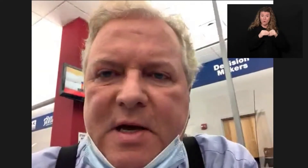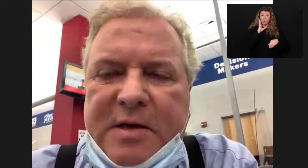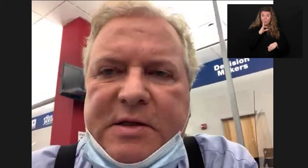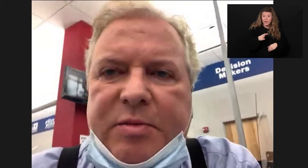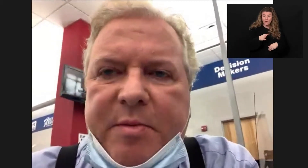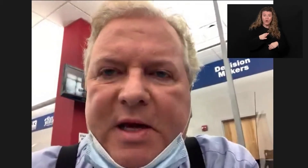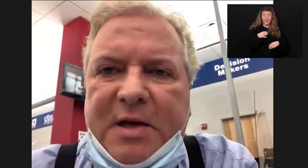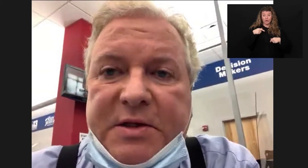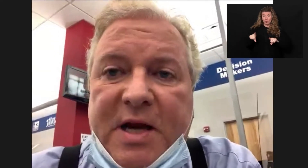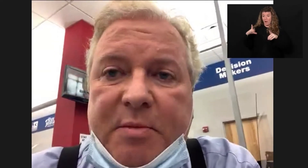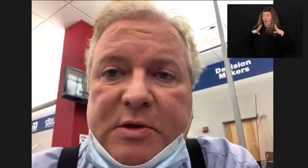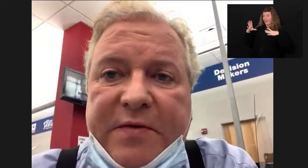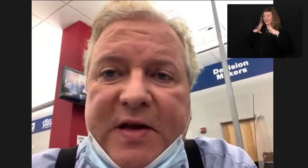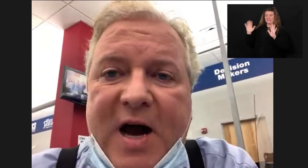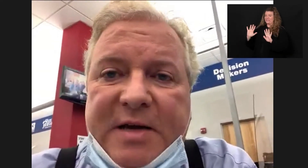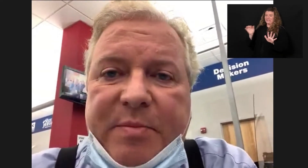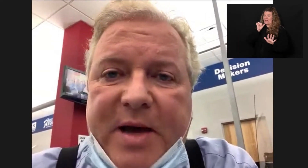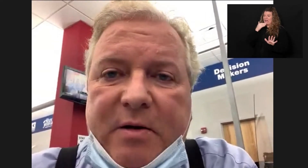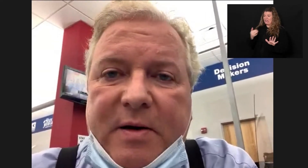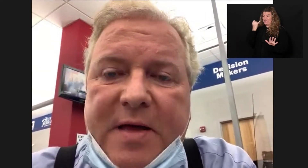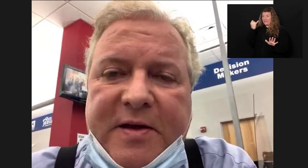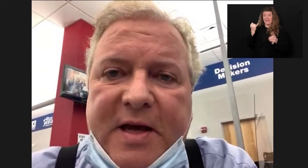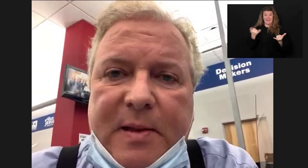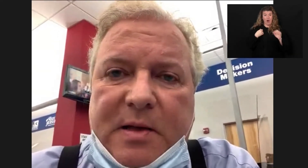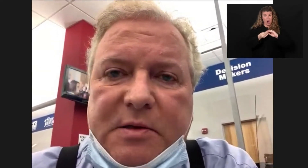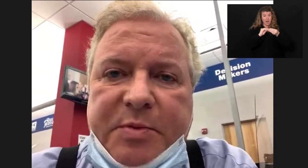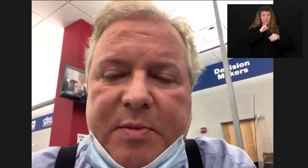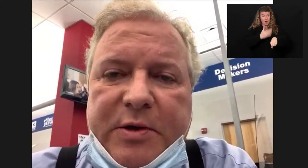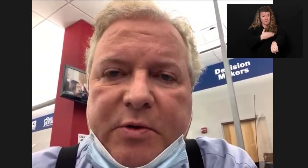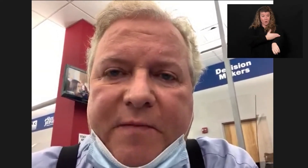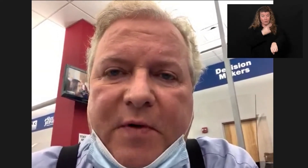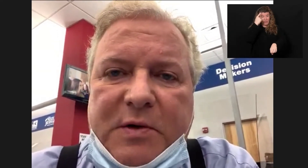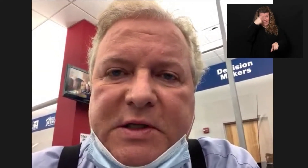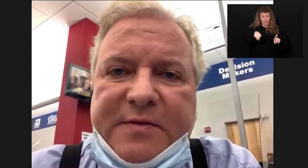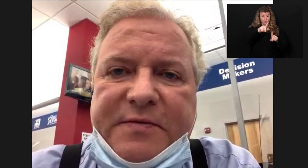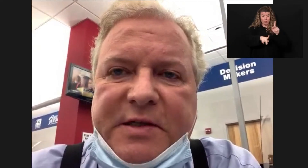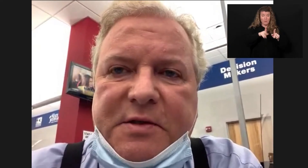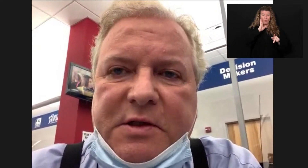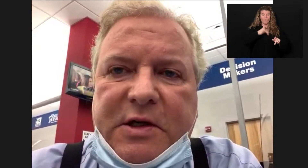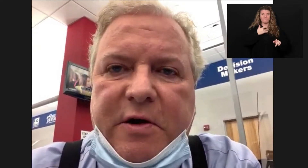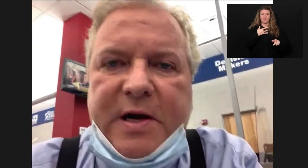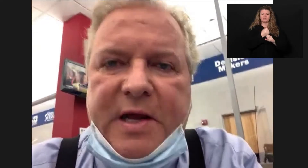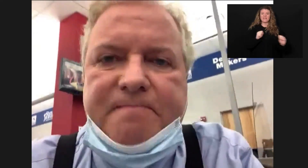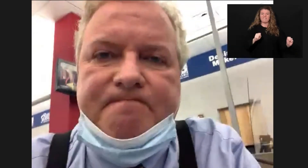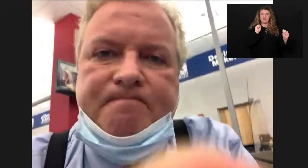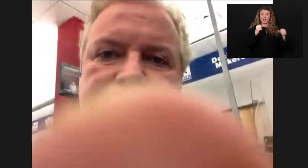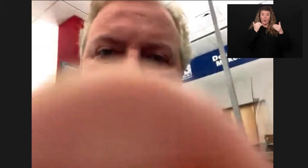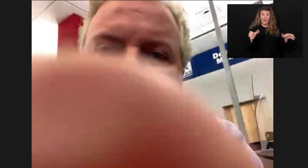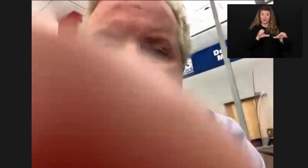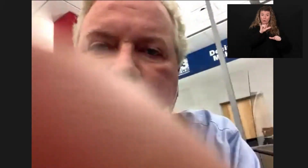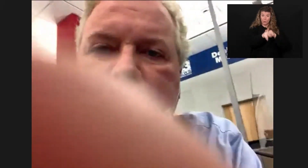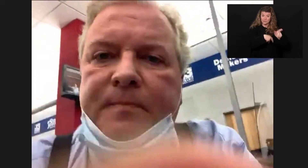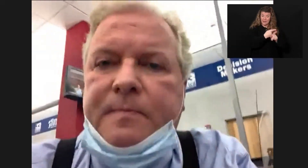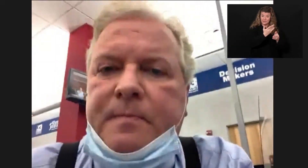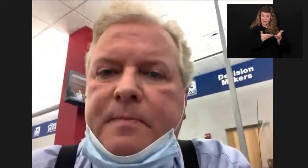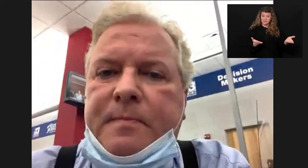holidays, simply because the numbers have gotten better? And I think that lulls people into a false set of security.